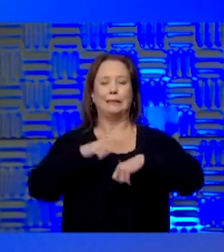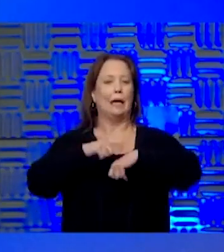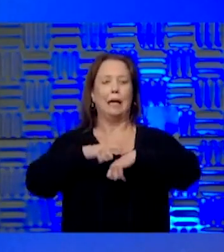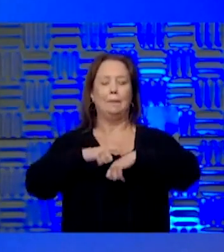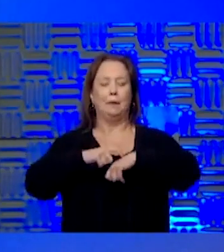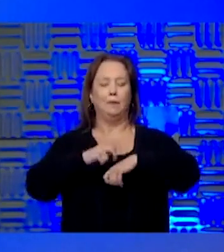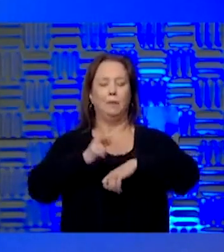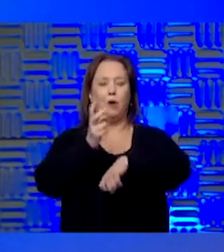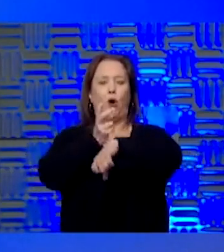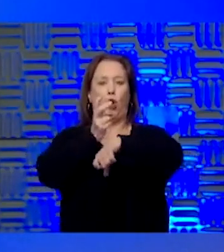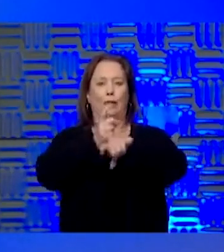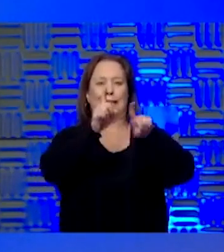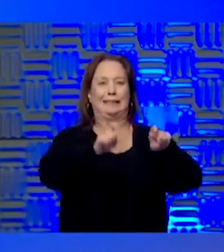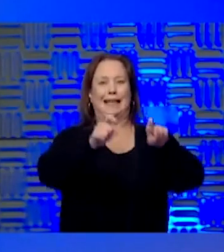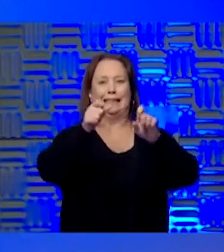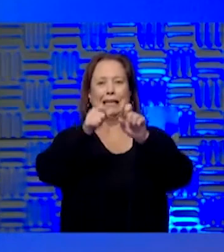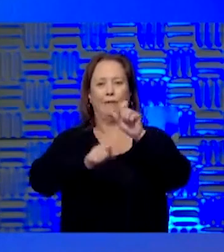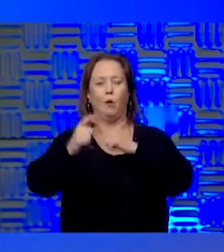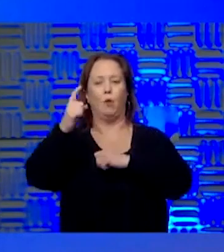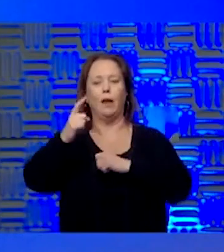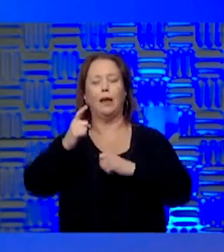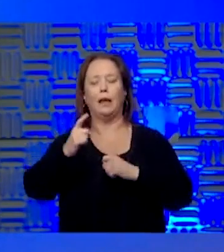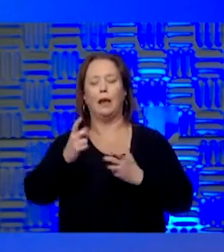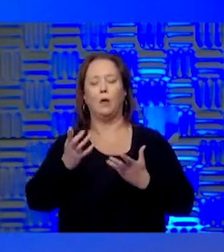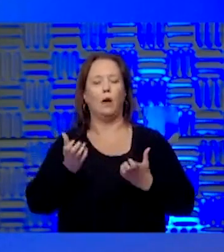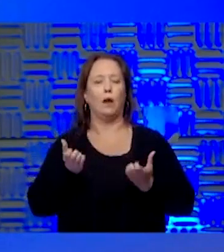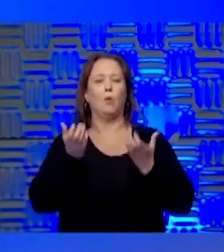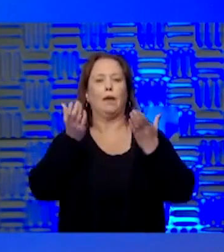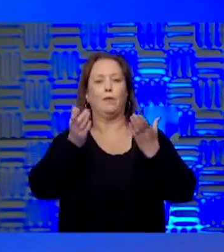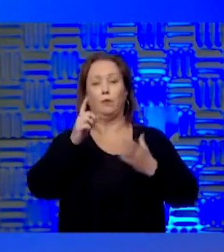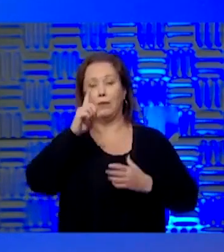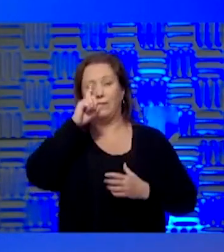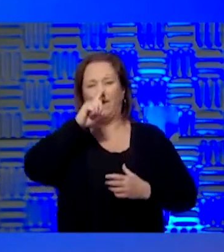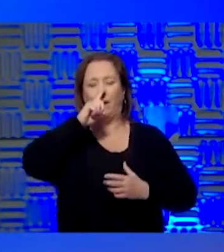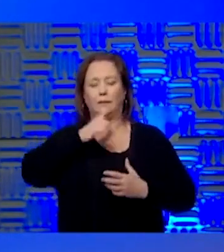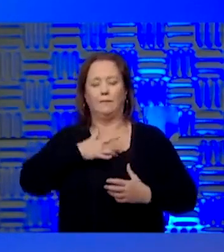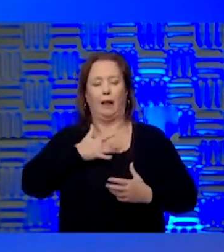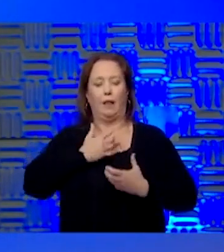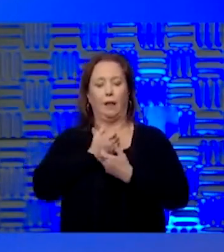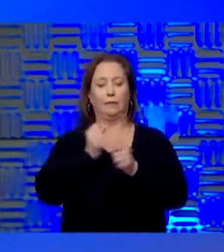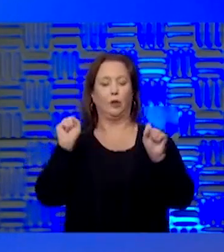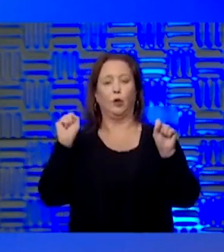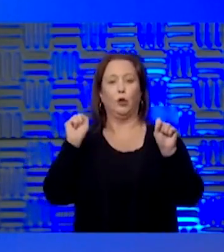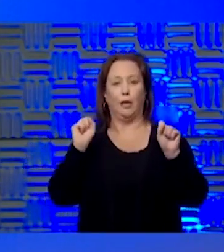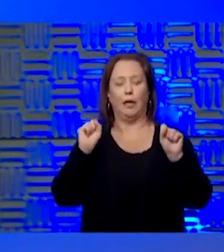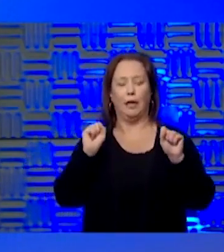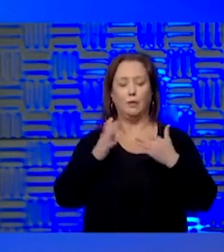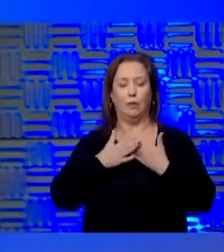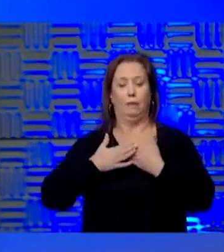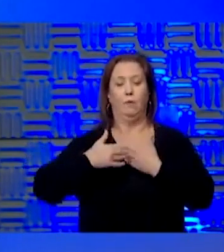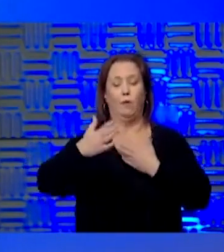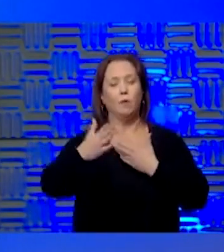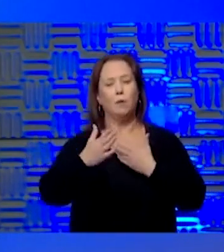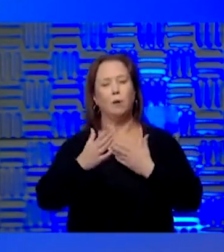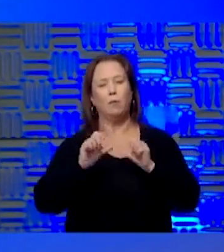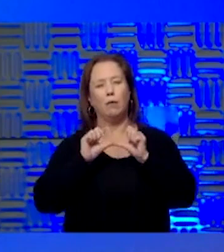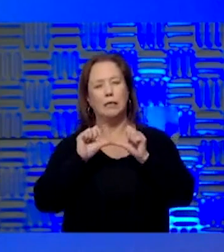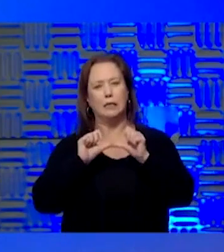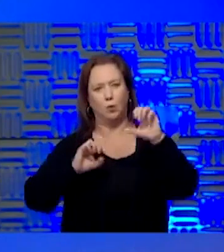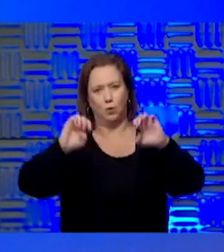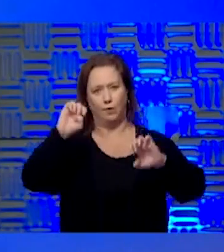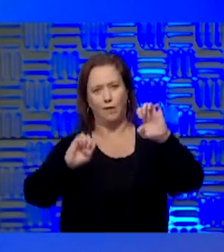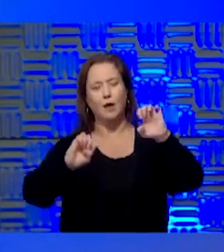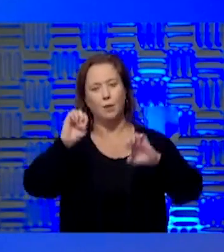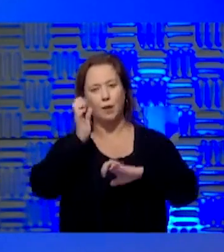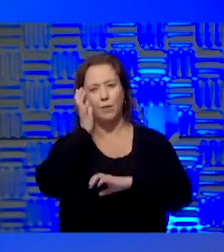I think it probably is more of a false sense of security as we move forward, but we will continue to evaluate that as much as we need to.